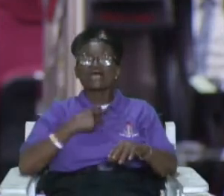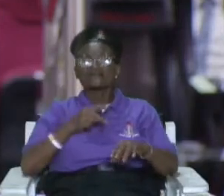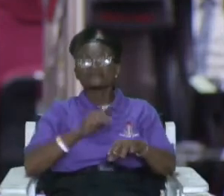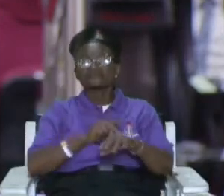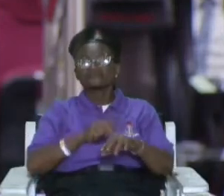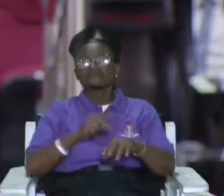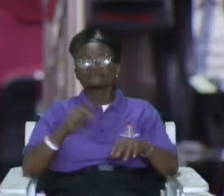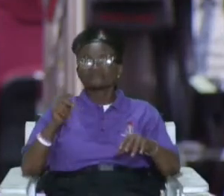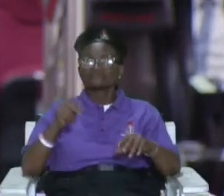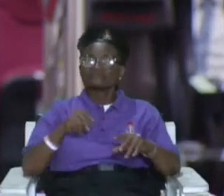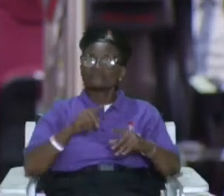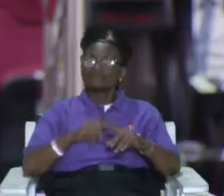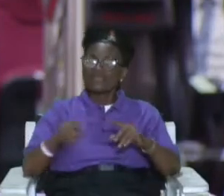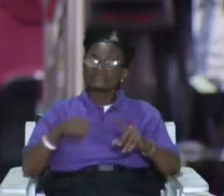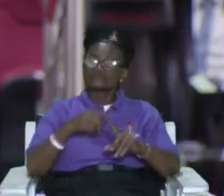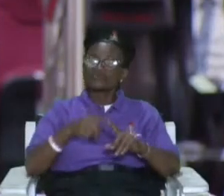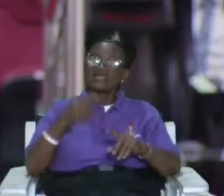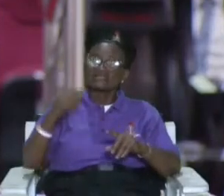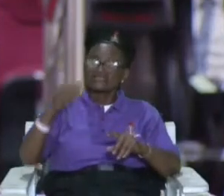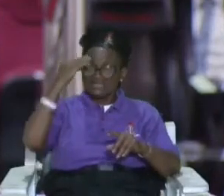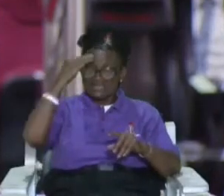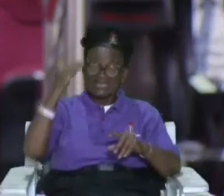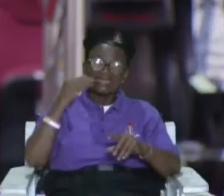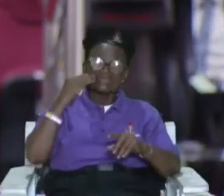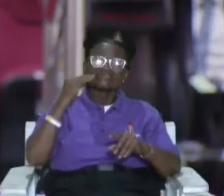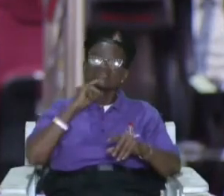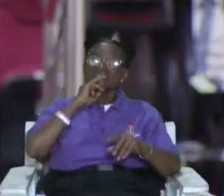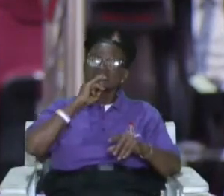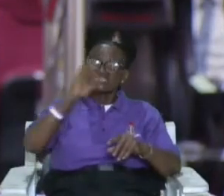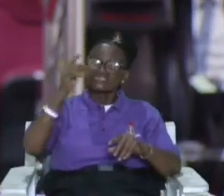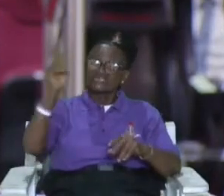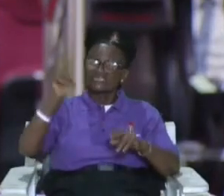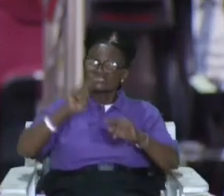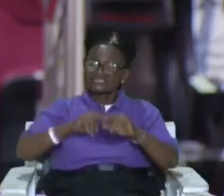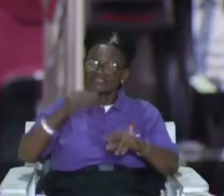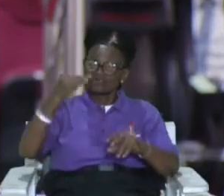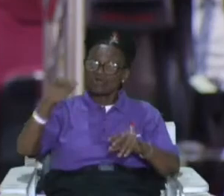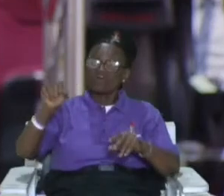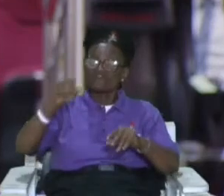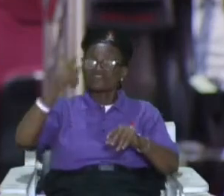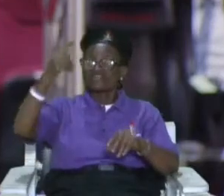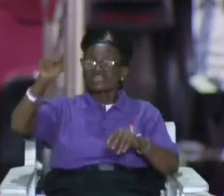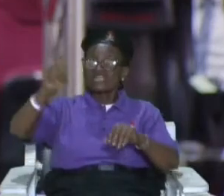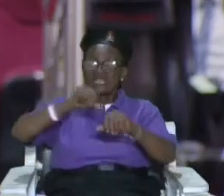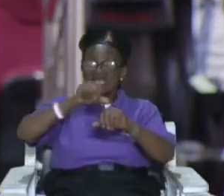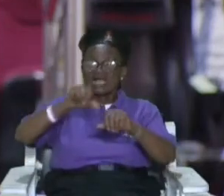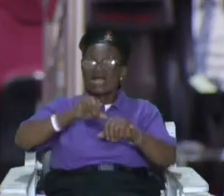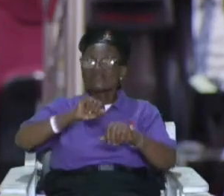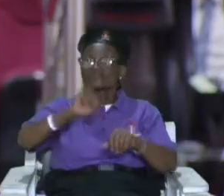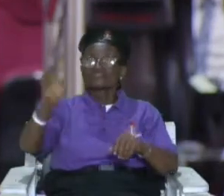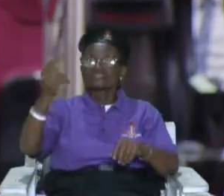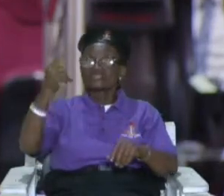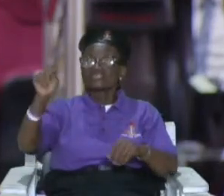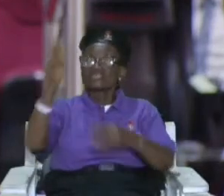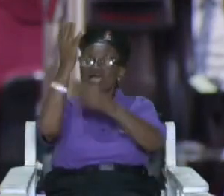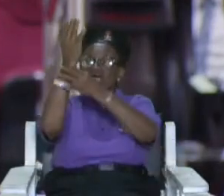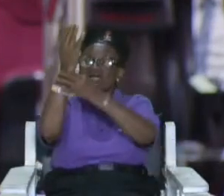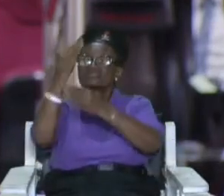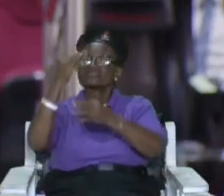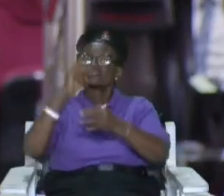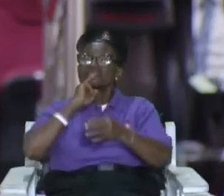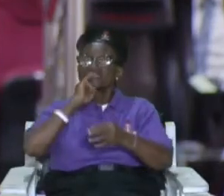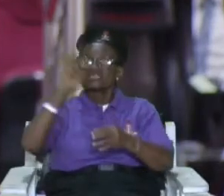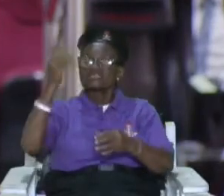But why the head is the citadel of the anointing, the hand is the